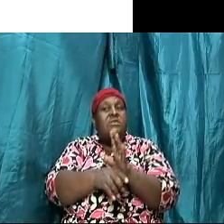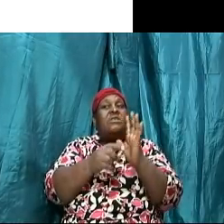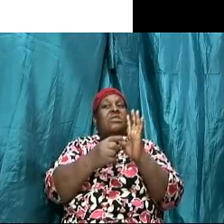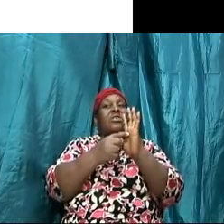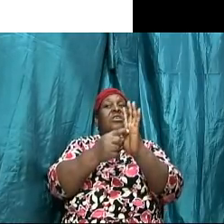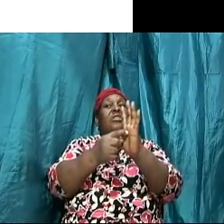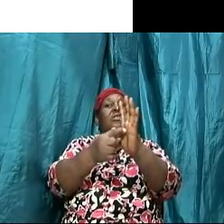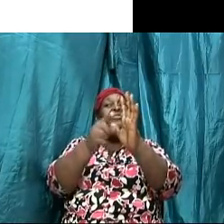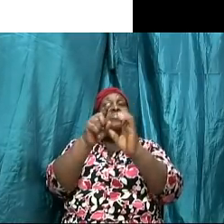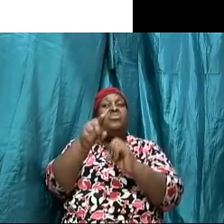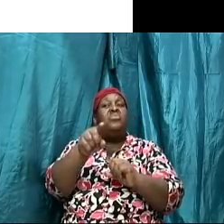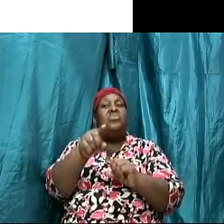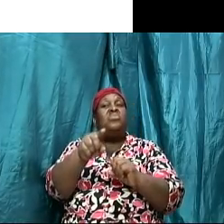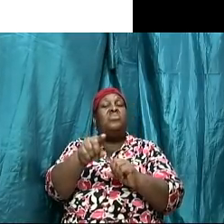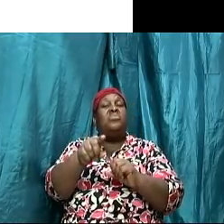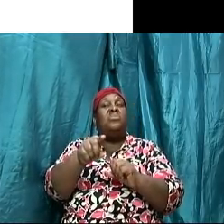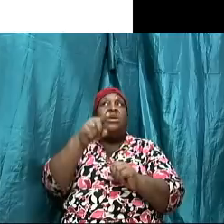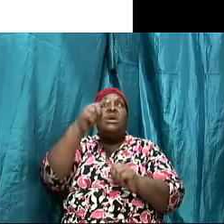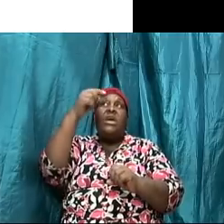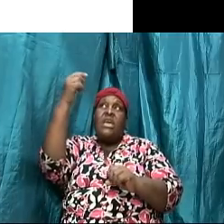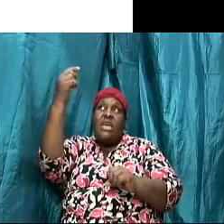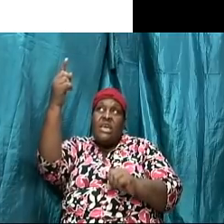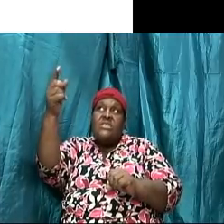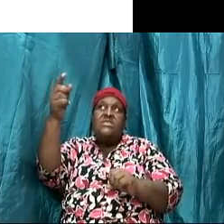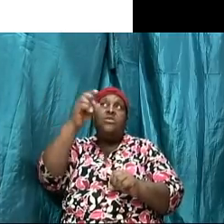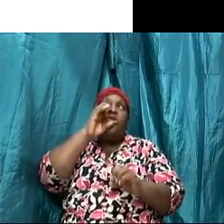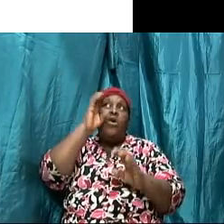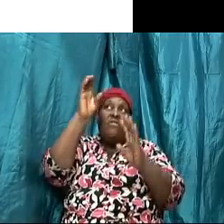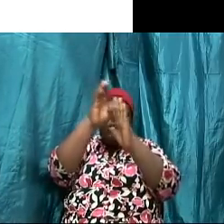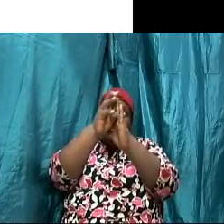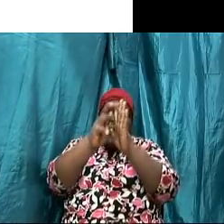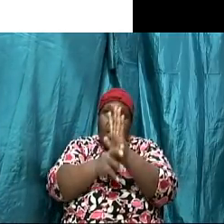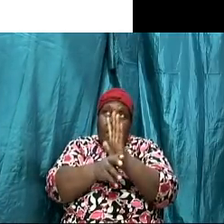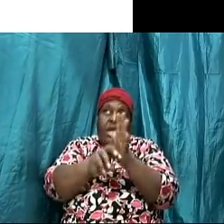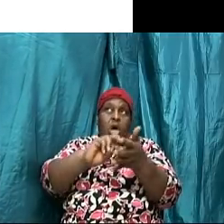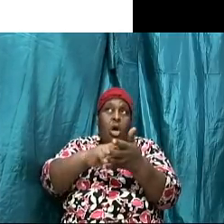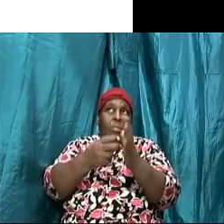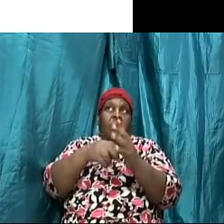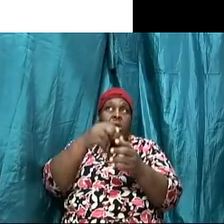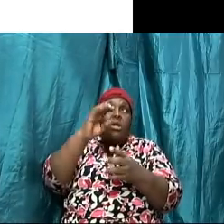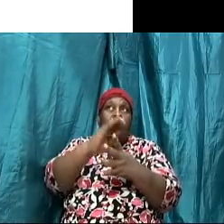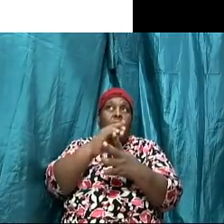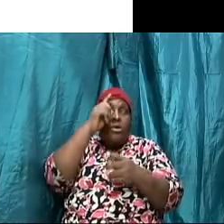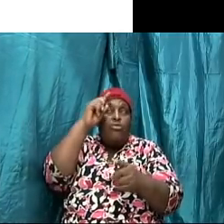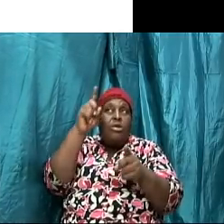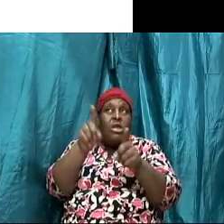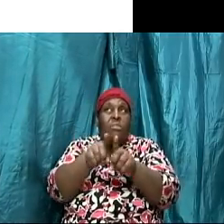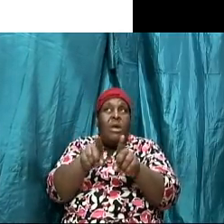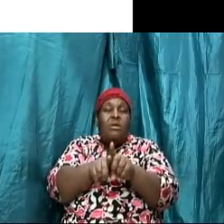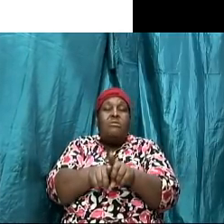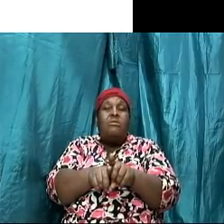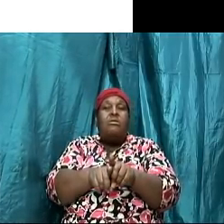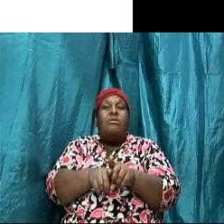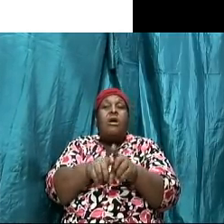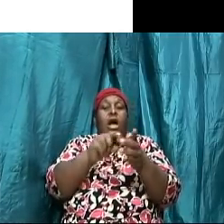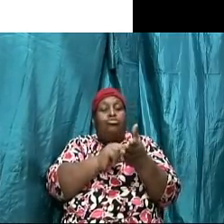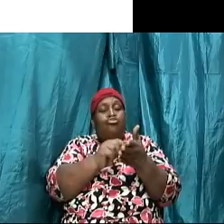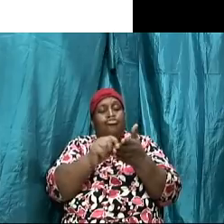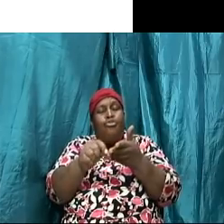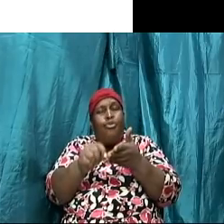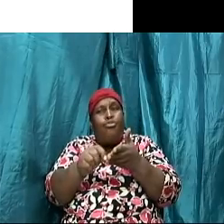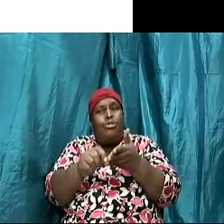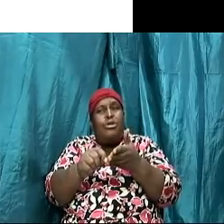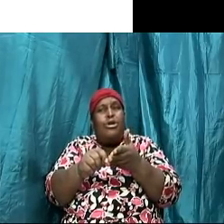unto you his covenant, which he commanded you to perform, even Ten Commandments, and he wrote them